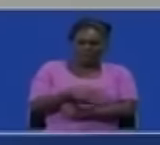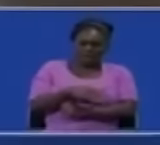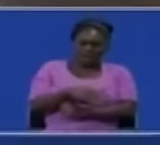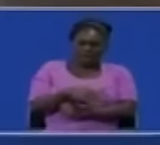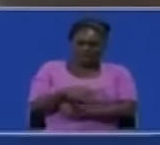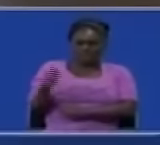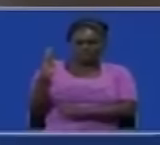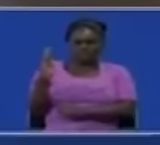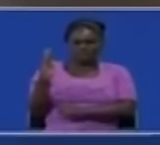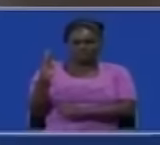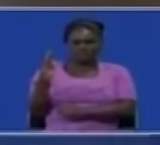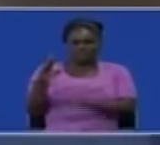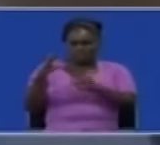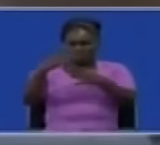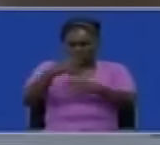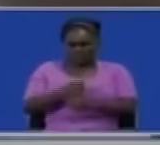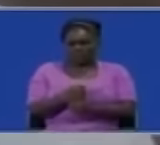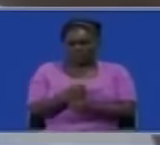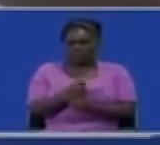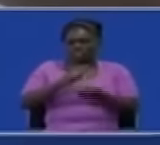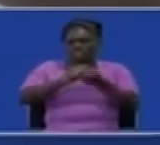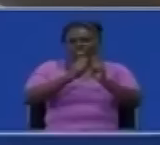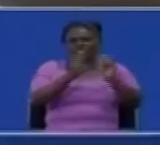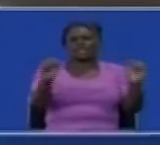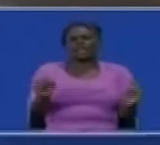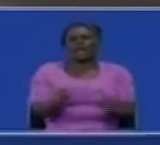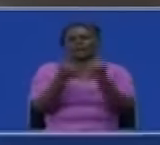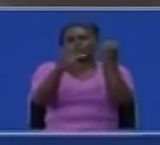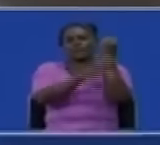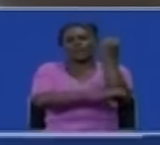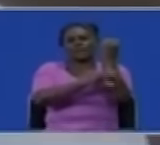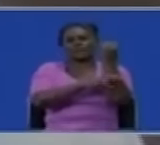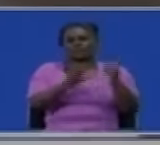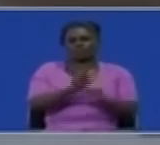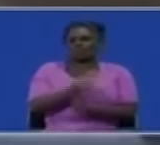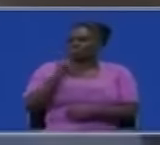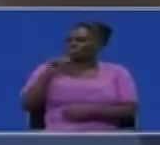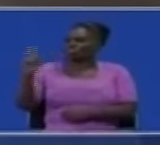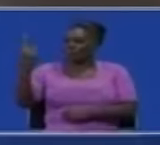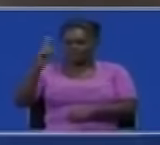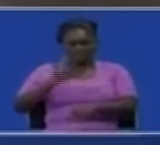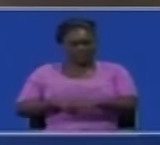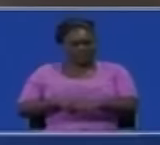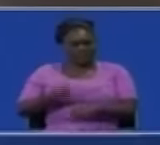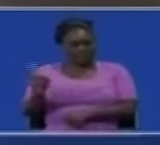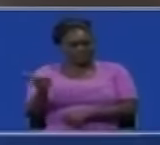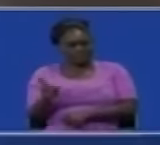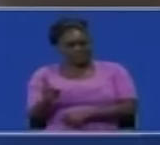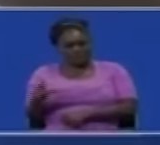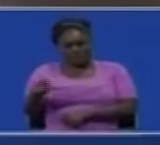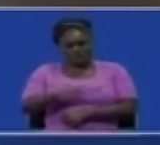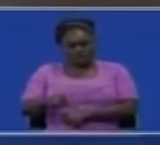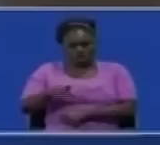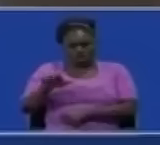organs. Reorganizations happen all the time, all around the country. This is no exception. Local commands make local